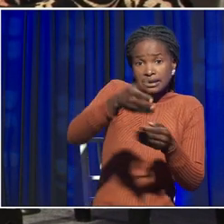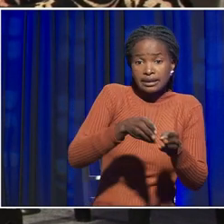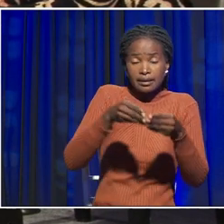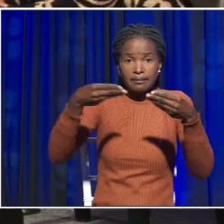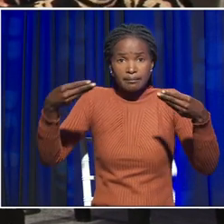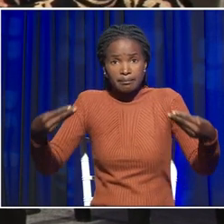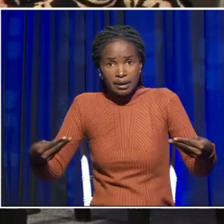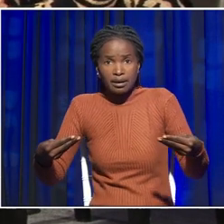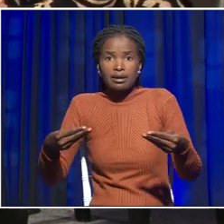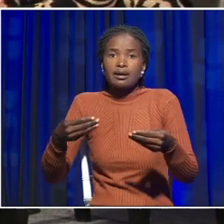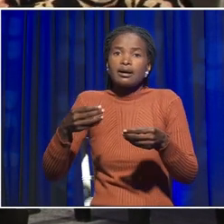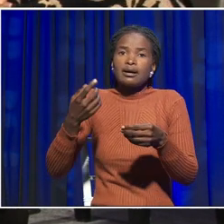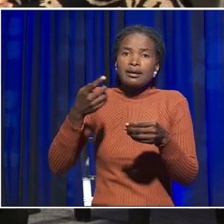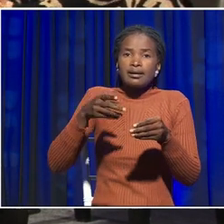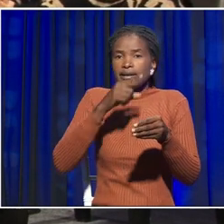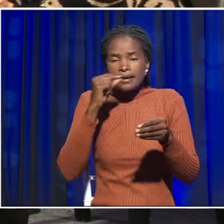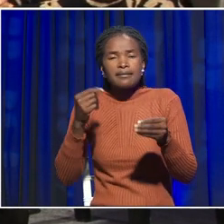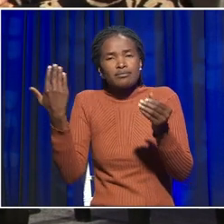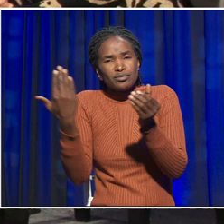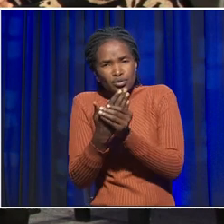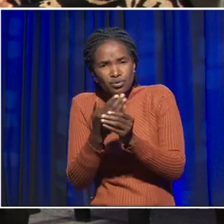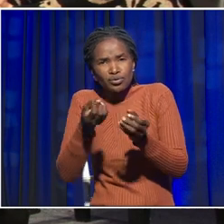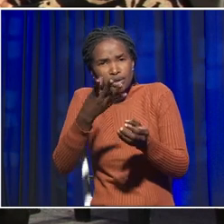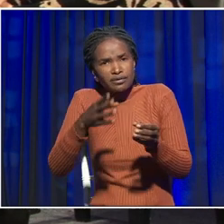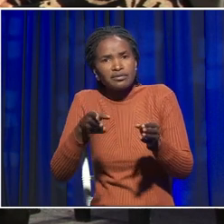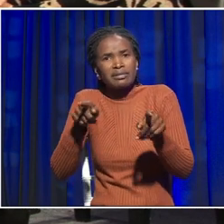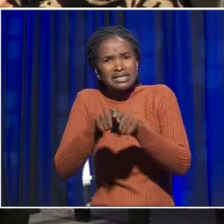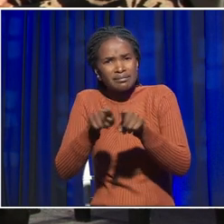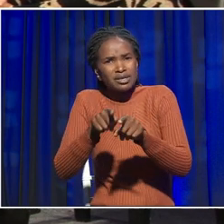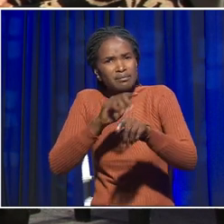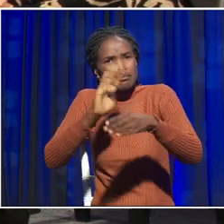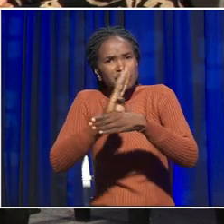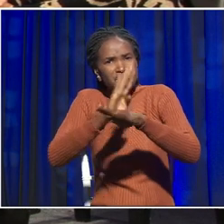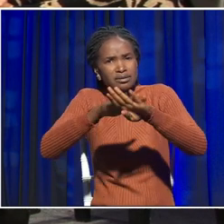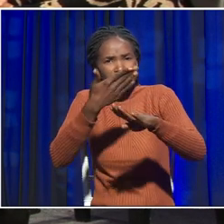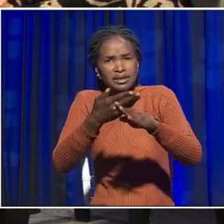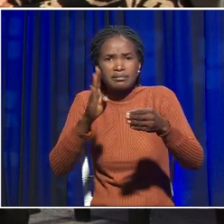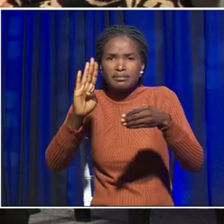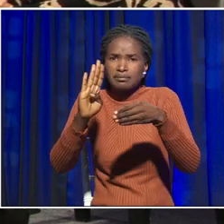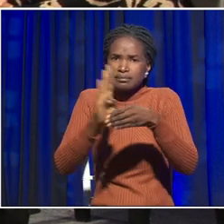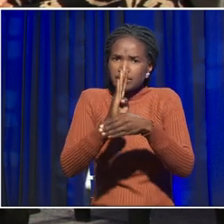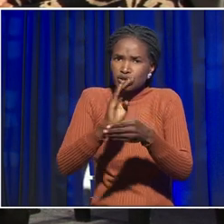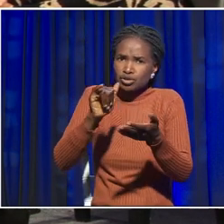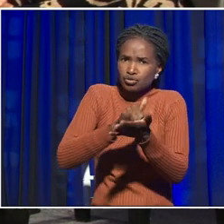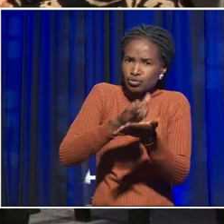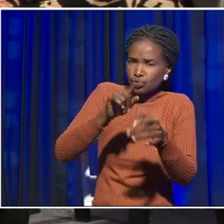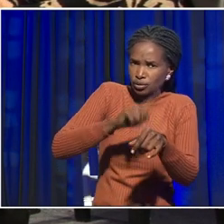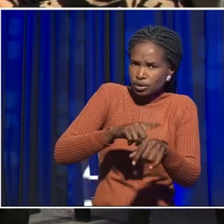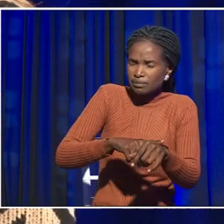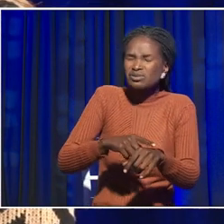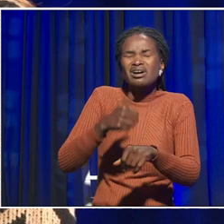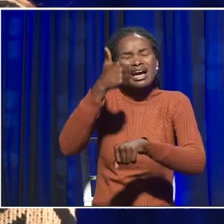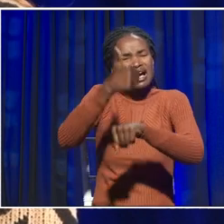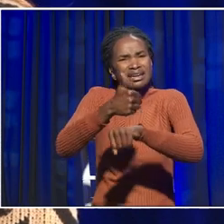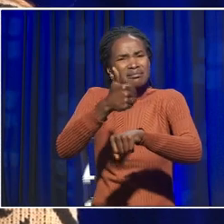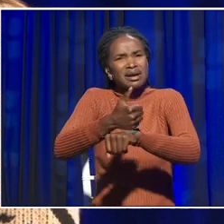call it the NEM Desert Tile Times or whatever. There is opportunity. There's a lots of possibility out there. Yeah, and so deep. While I'm